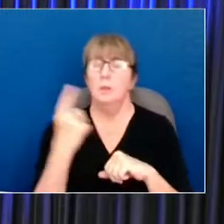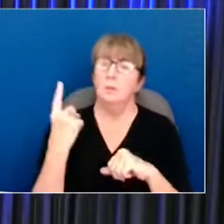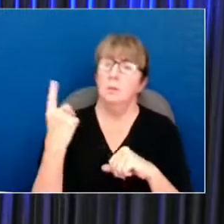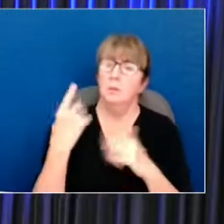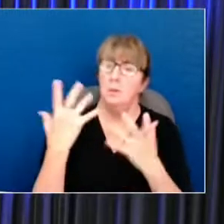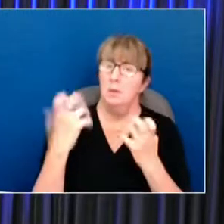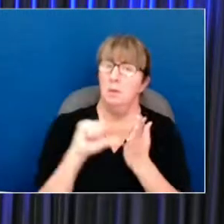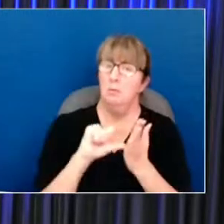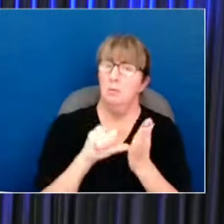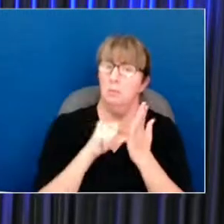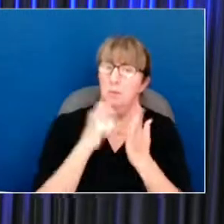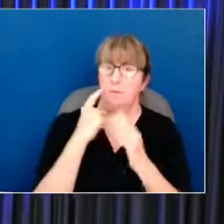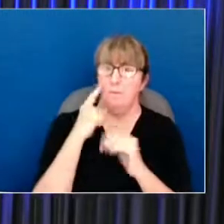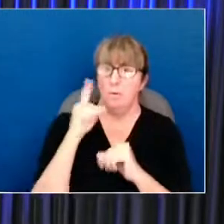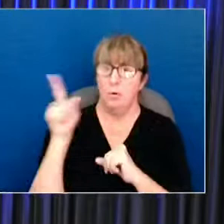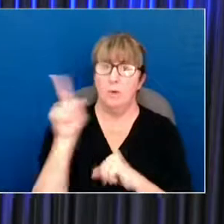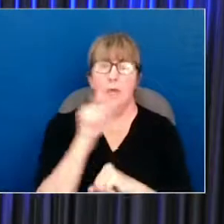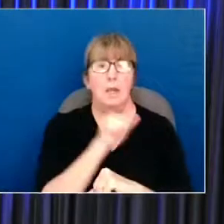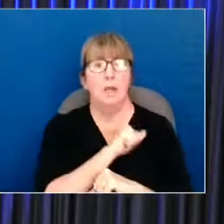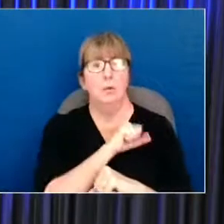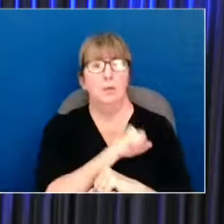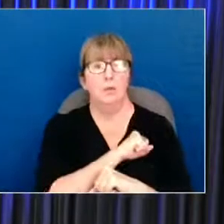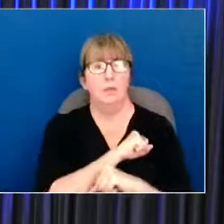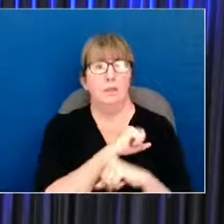Ana Sofia. I